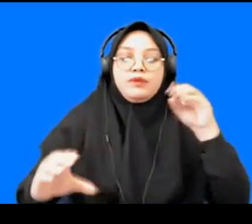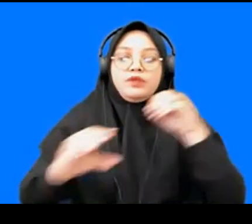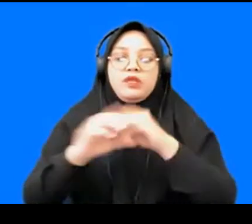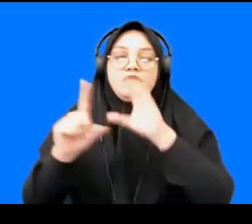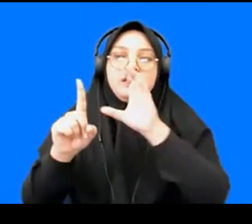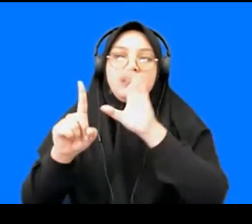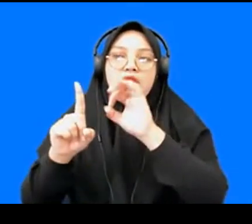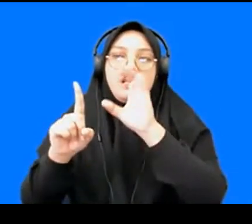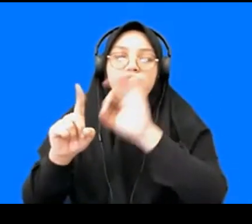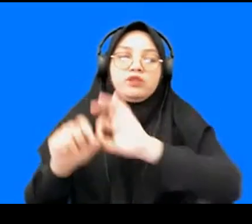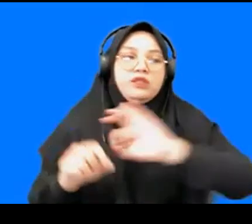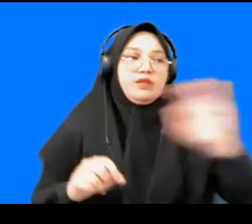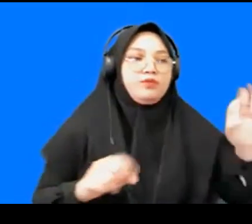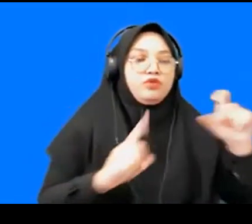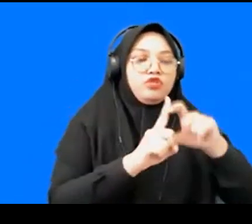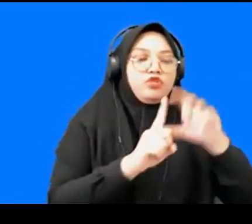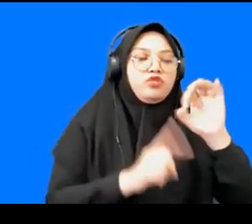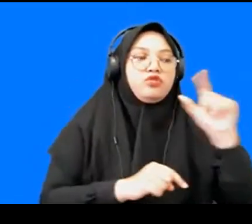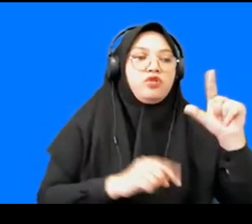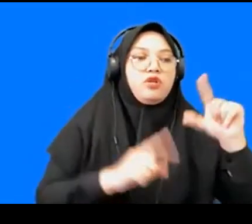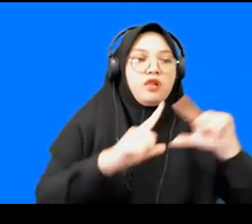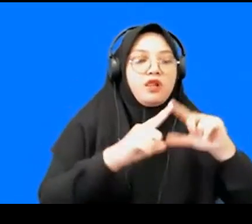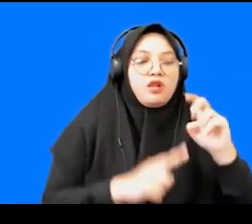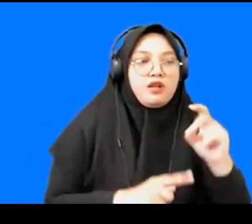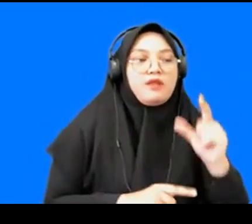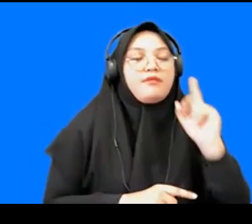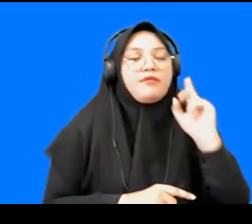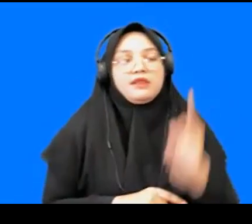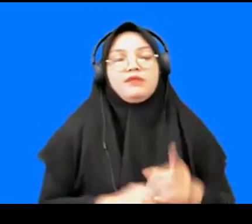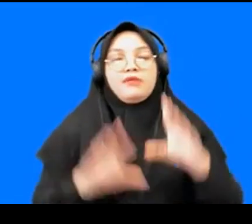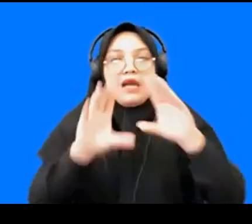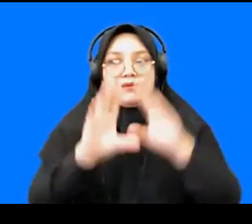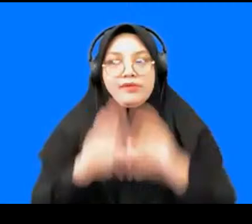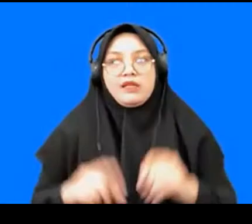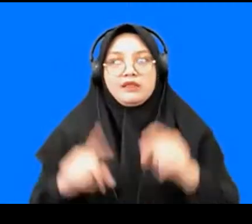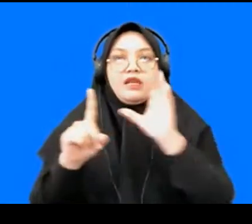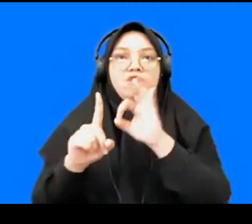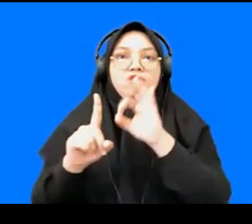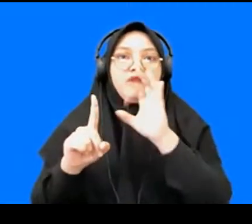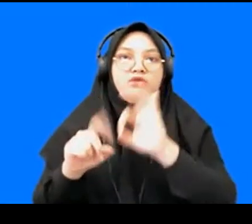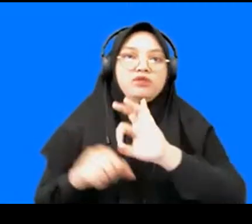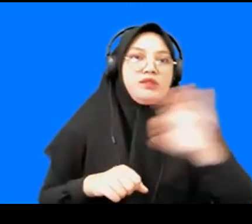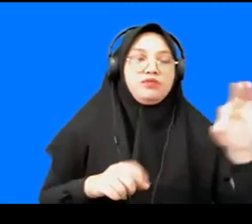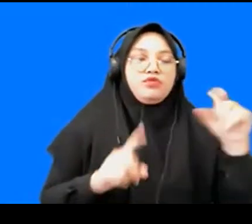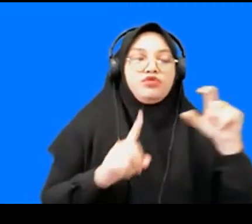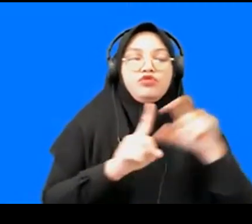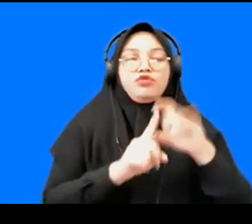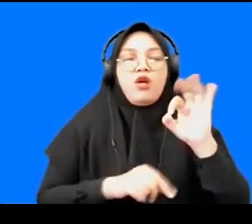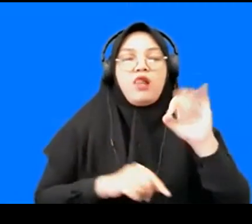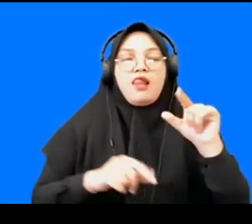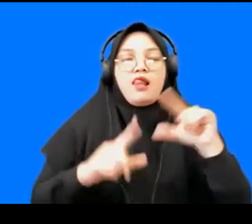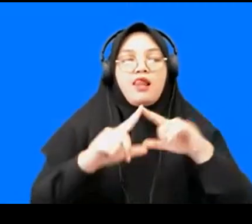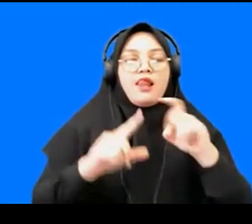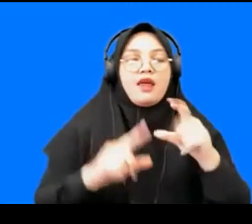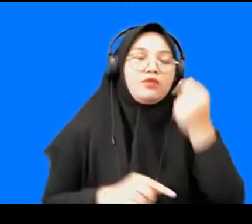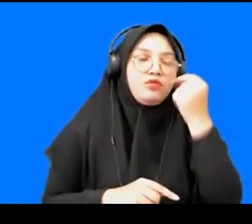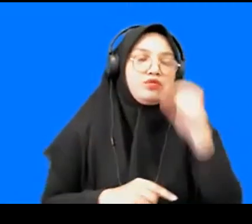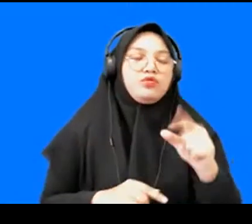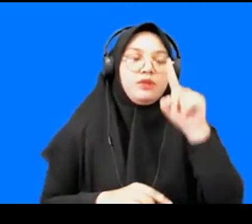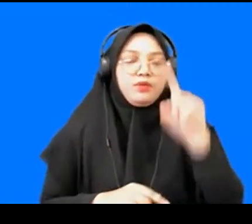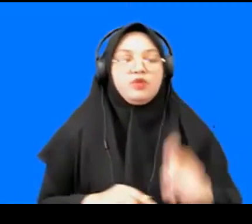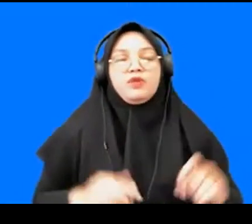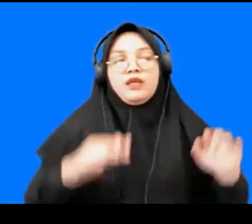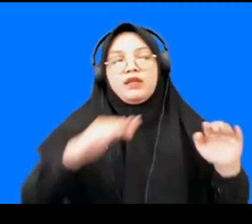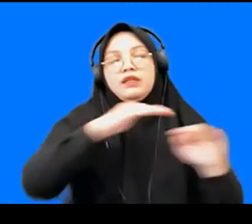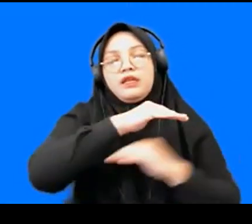entire $100 on food and other basic necessities. And almost all of these are taxed, value-added tax. I was told by Samira